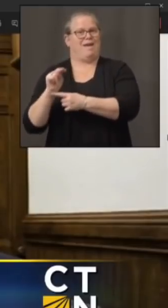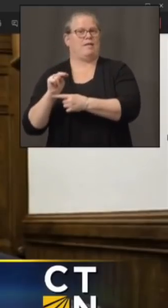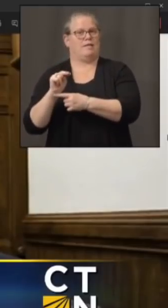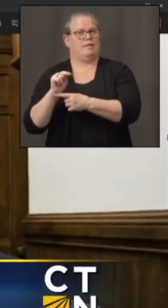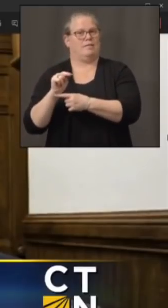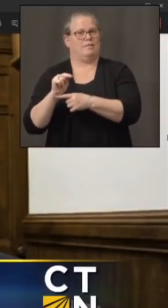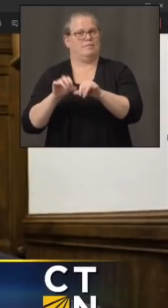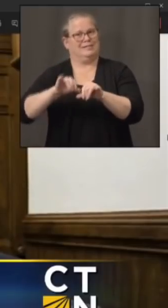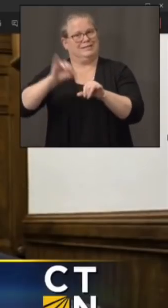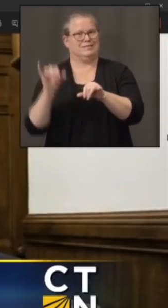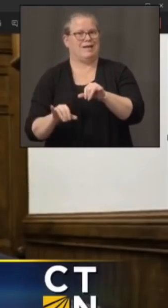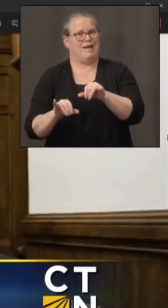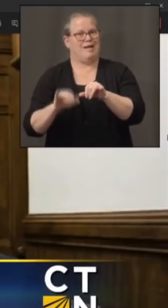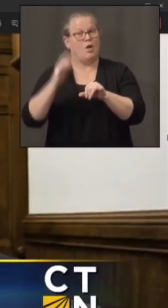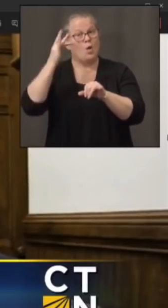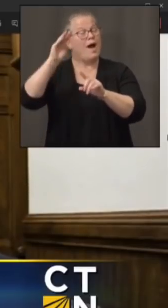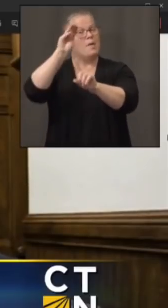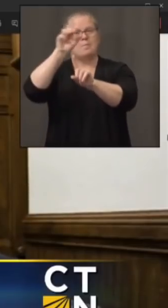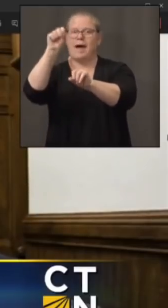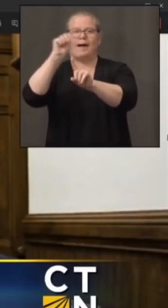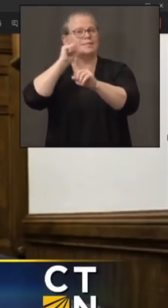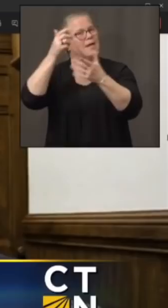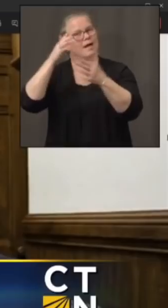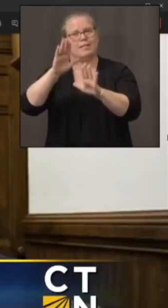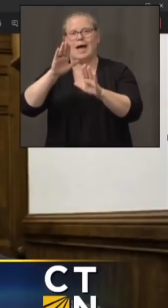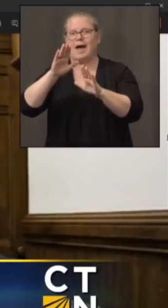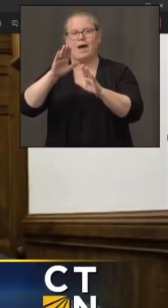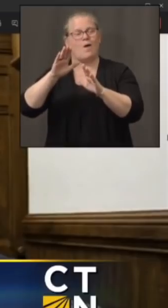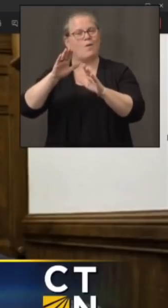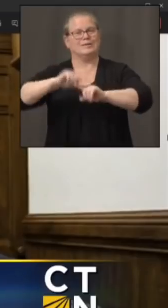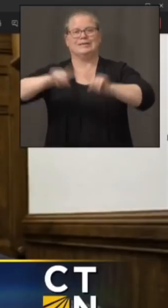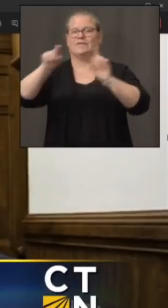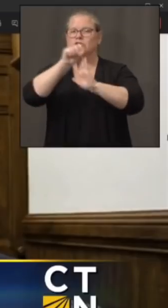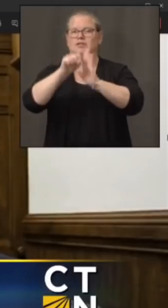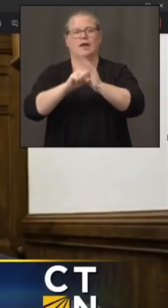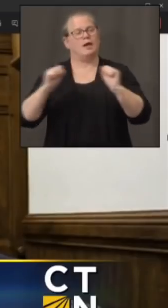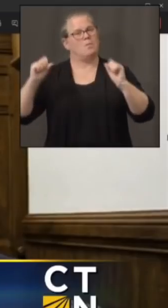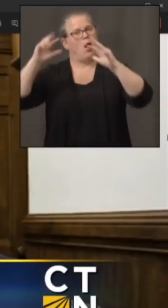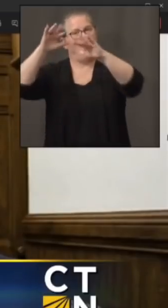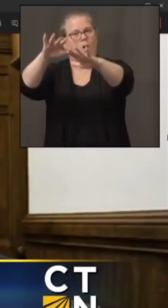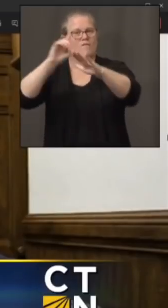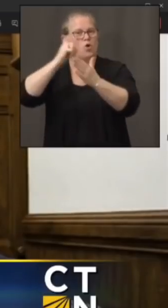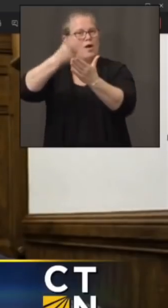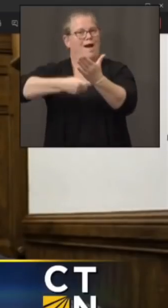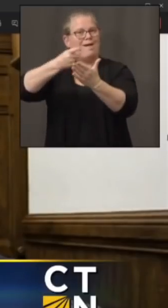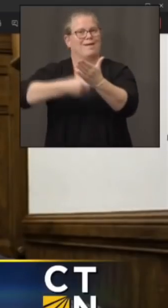will not allow that team into the state to play hockey.